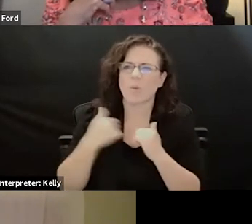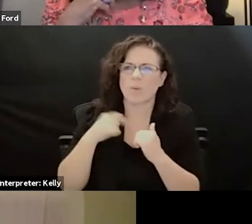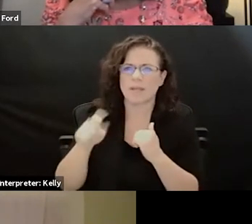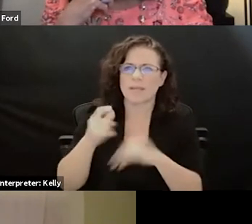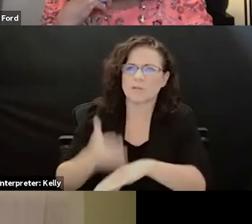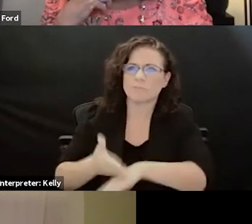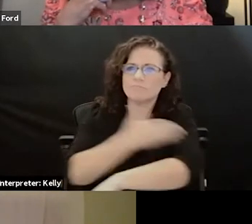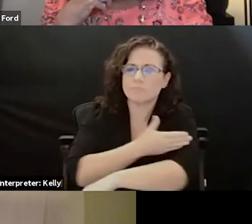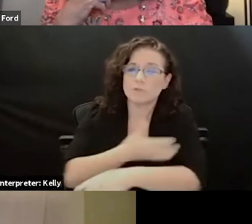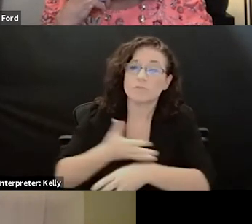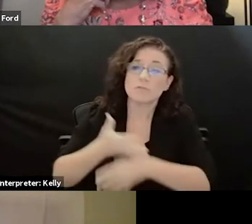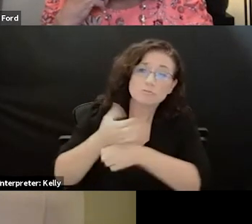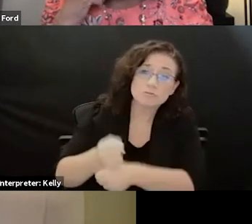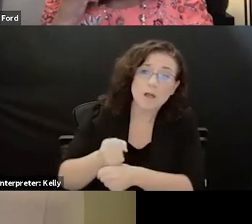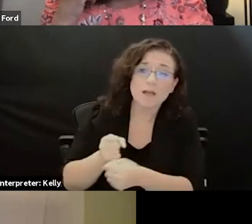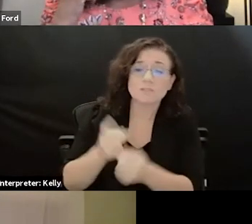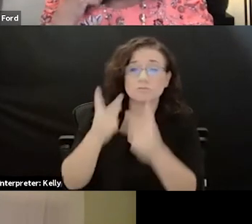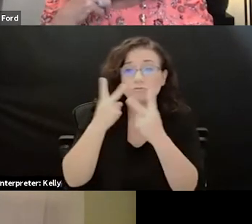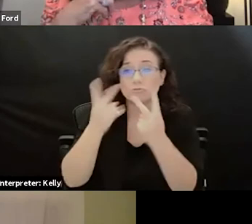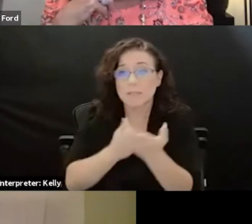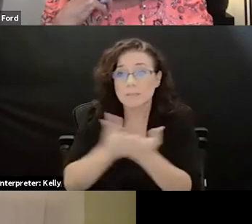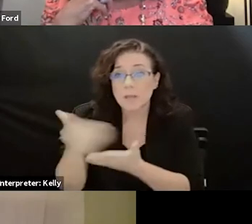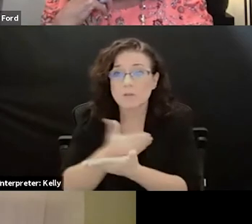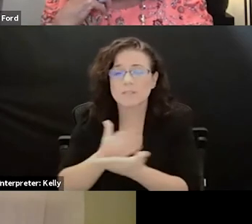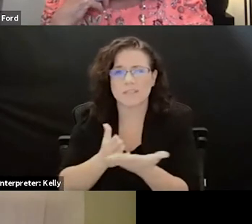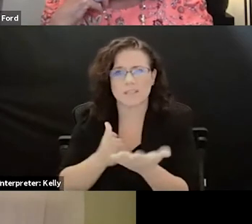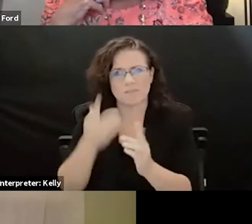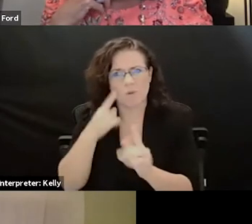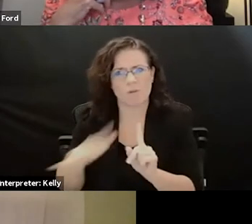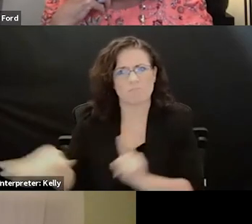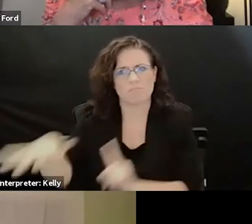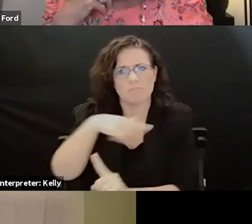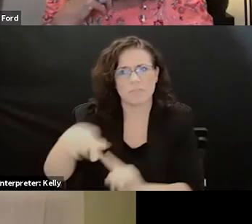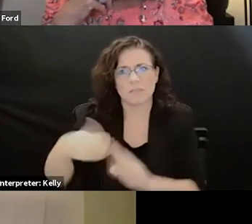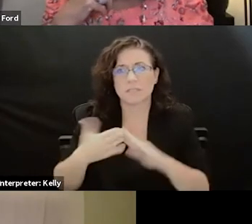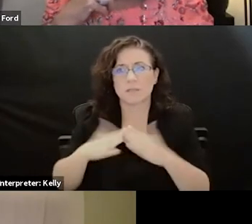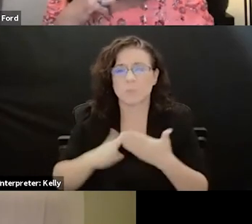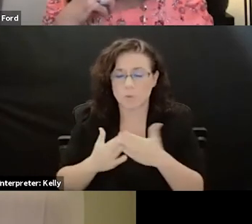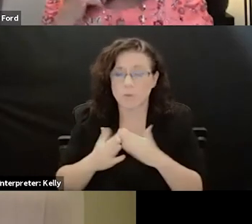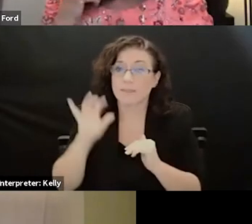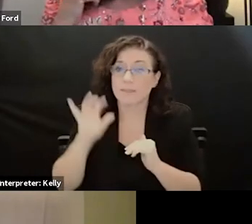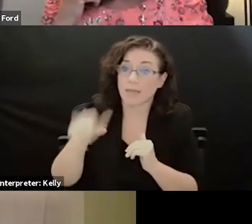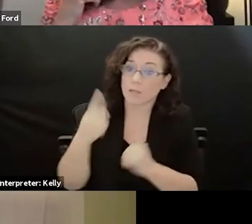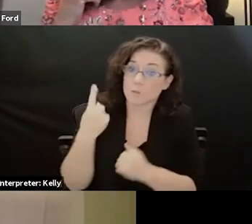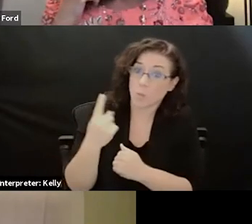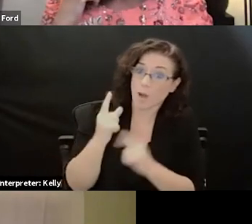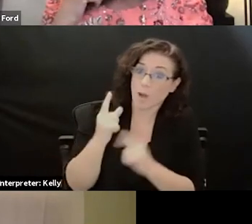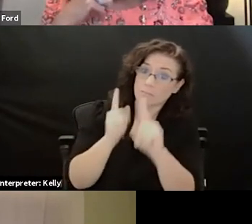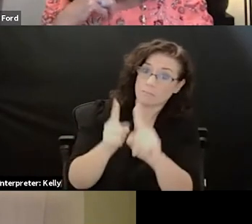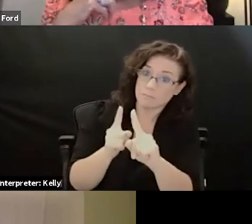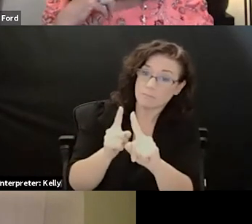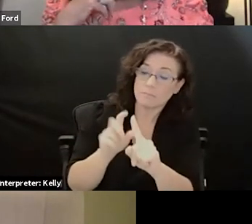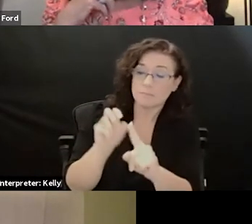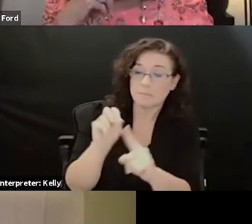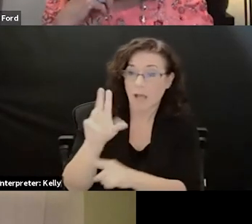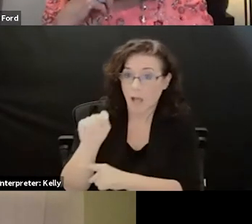and transparency with our community was a key outcome and that is the intention we also want to be clear